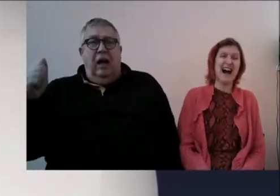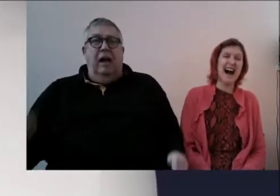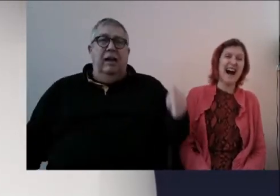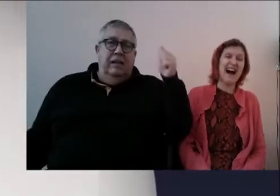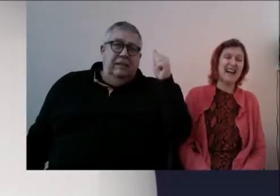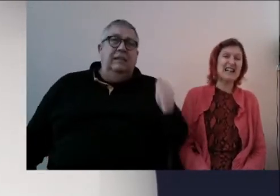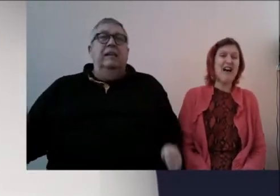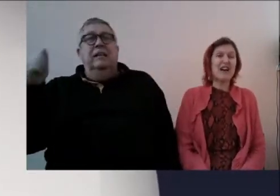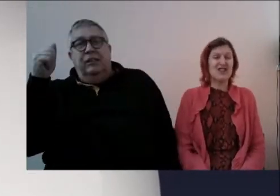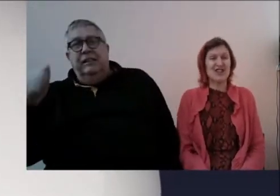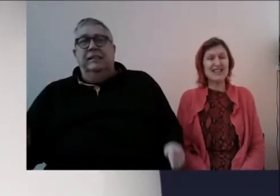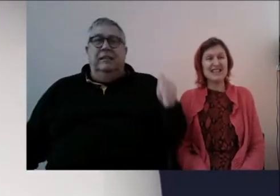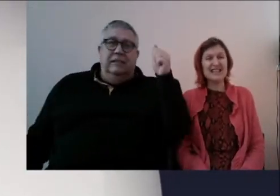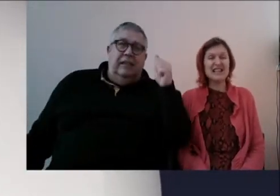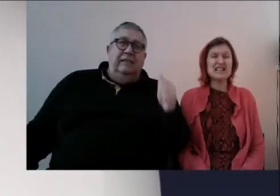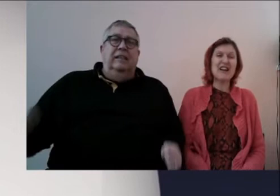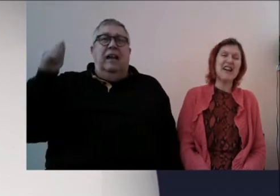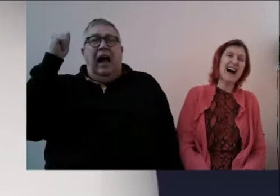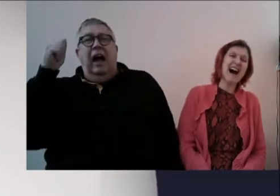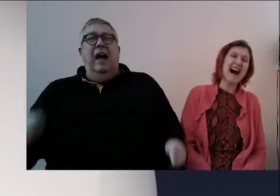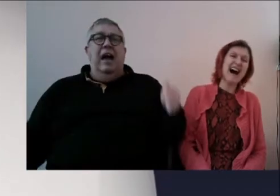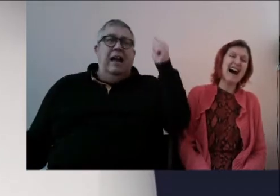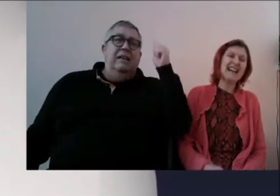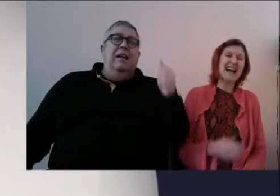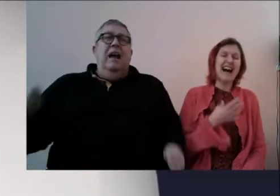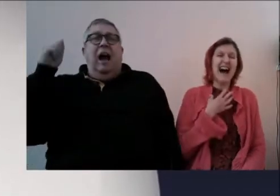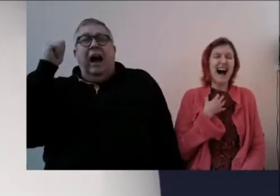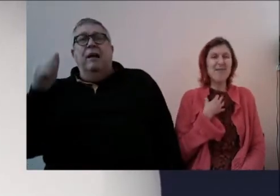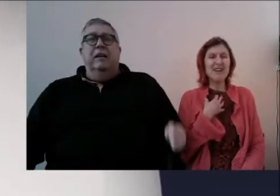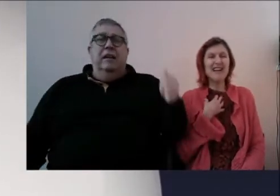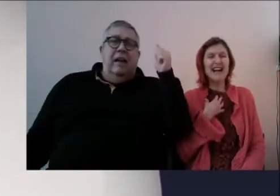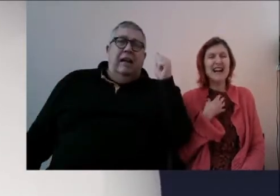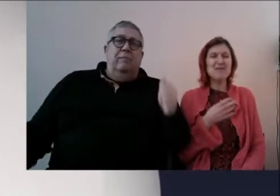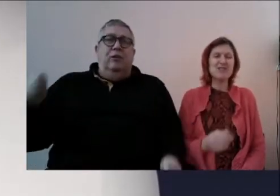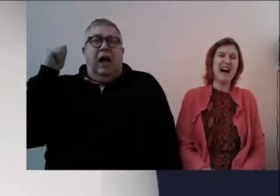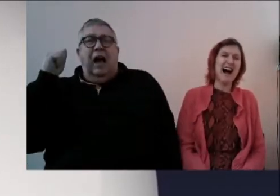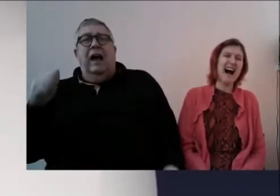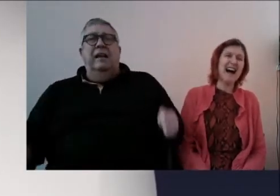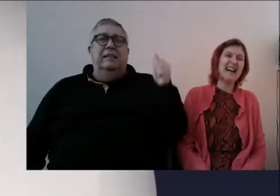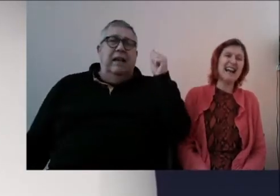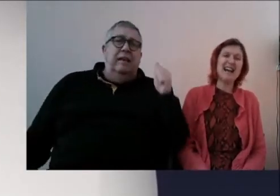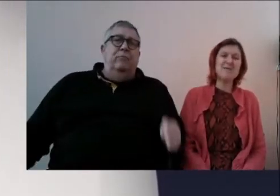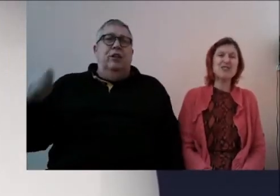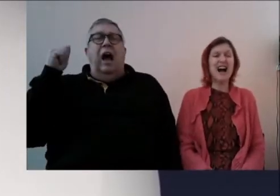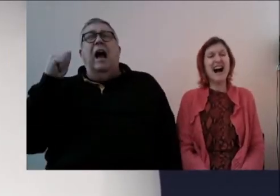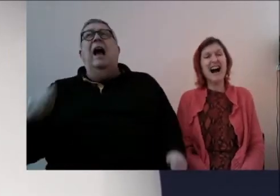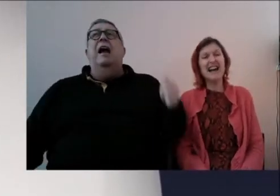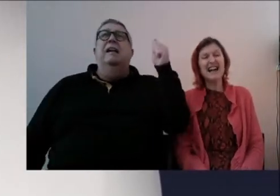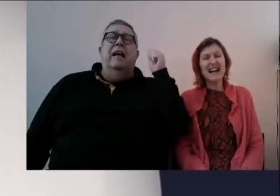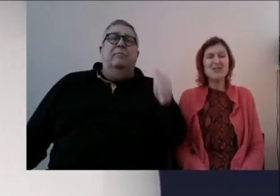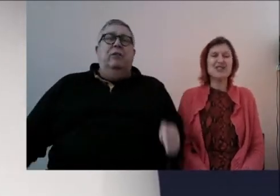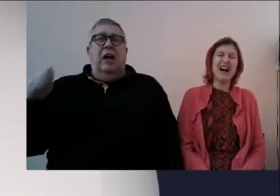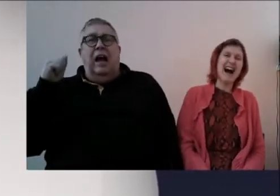it shine. Jesus is the light. I'm gonna let it shine. Let it